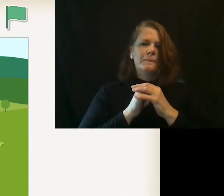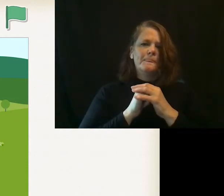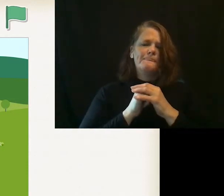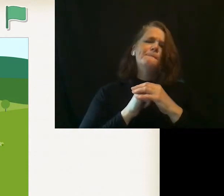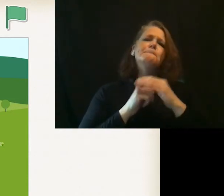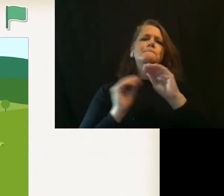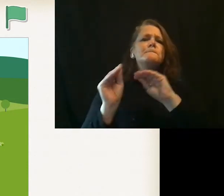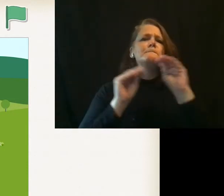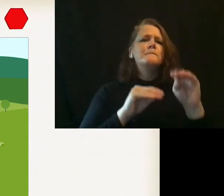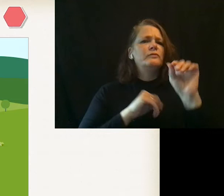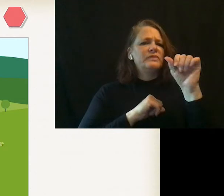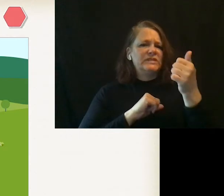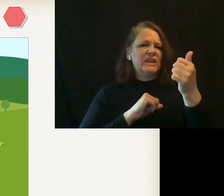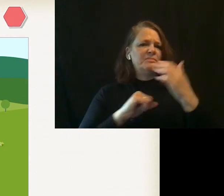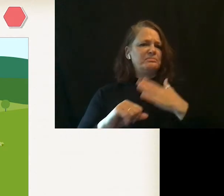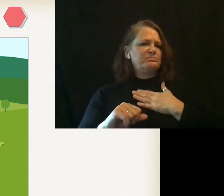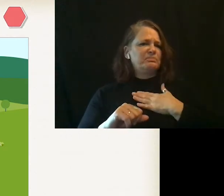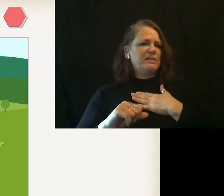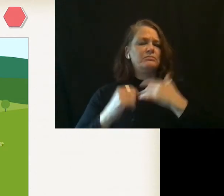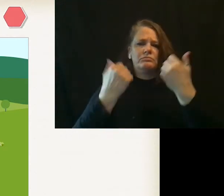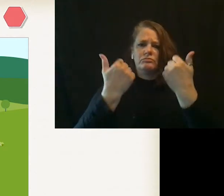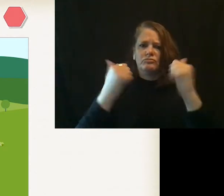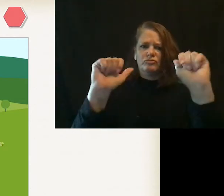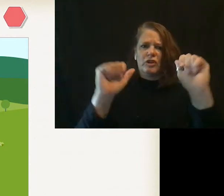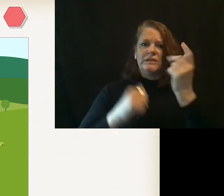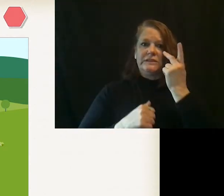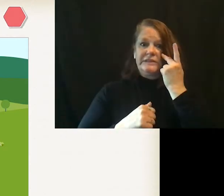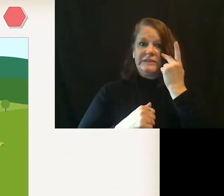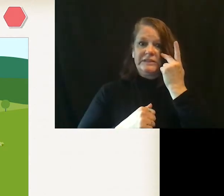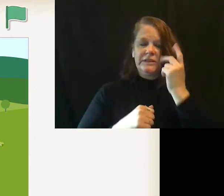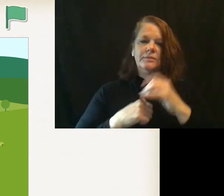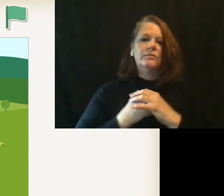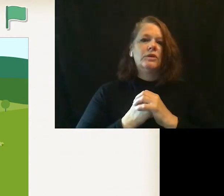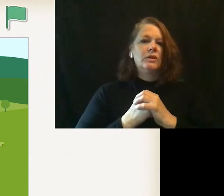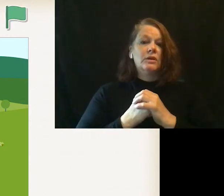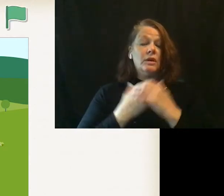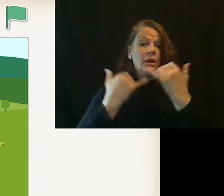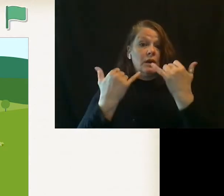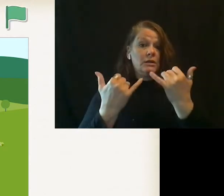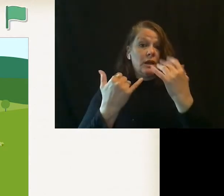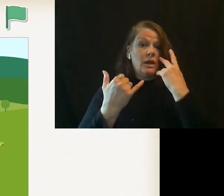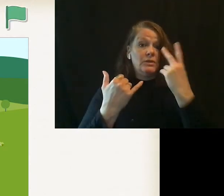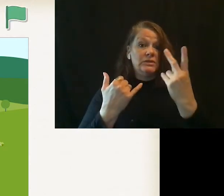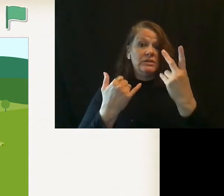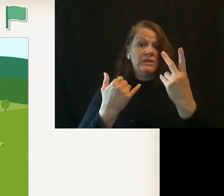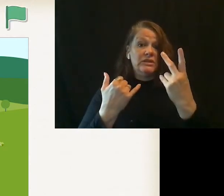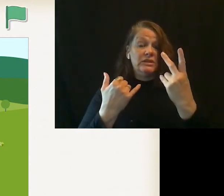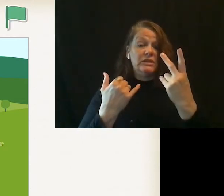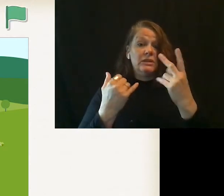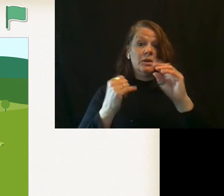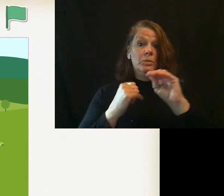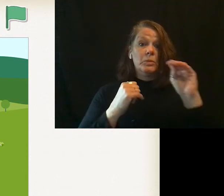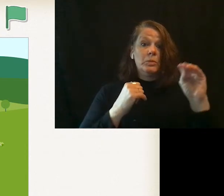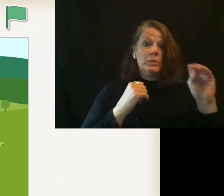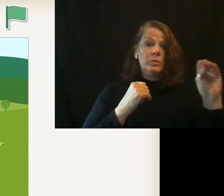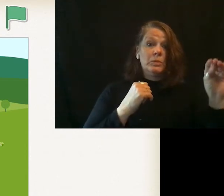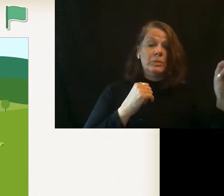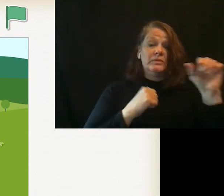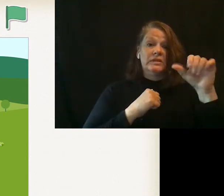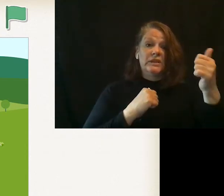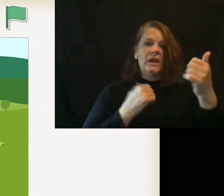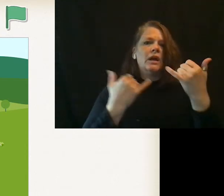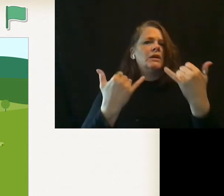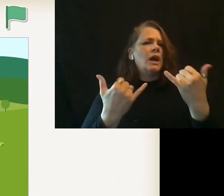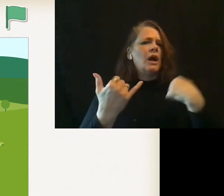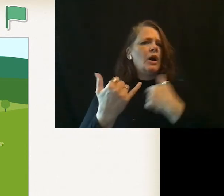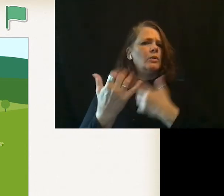certain amount. I'll have mine move 10. Let's try it. So now we see that it moves to the right 10, but we want it